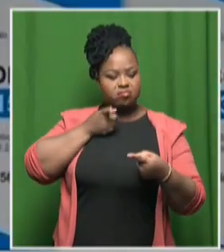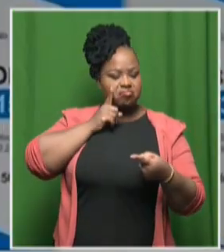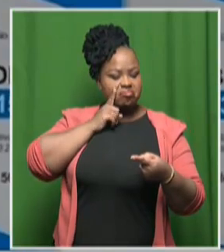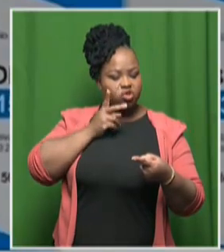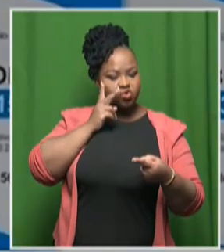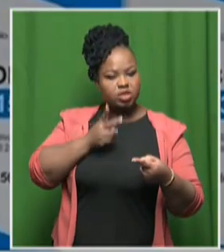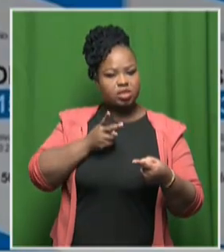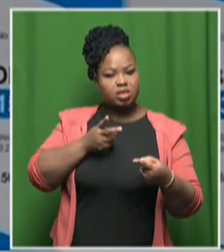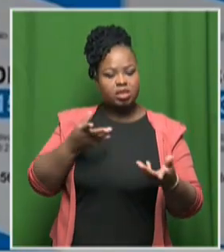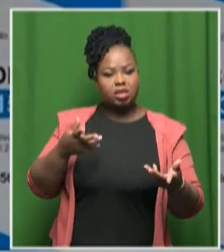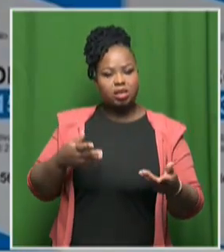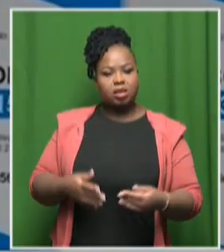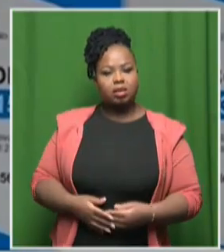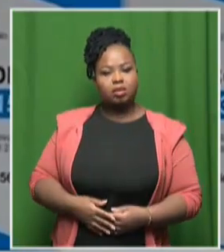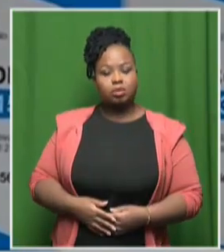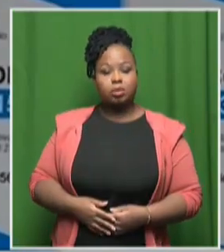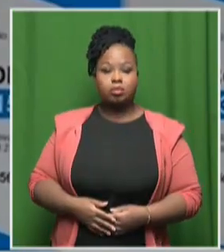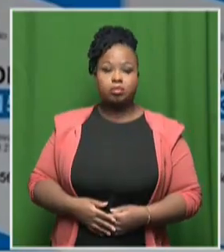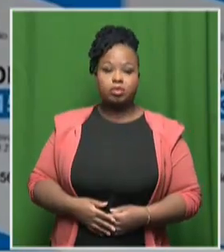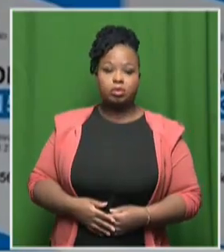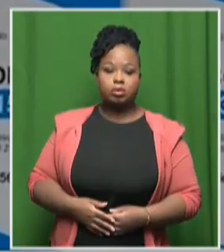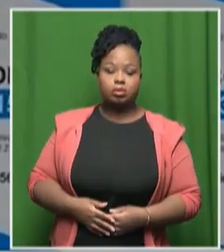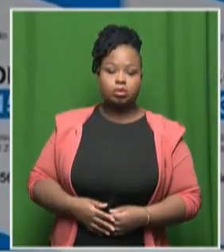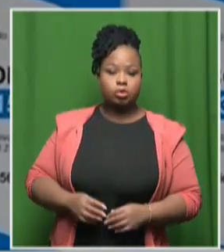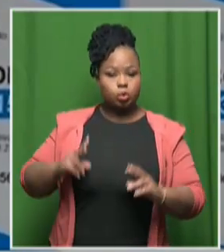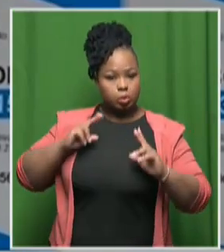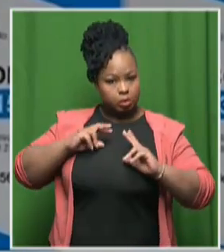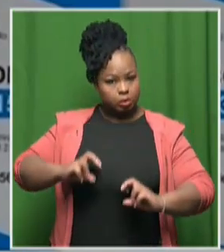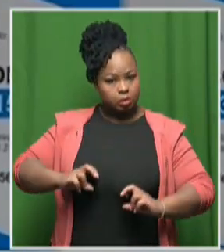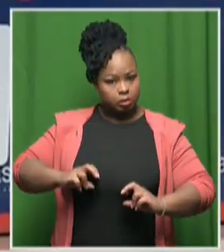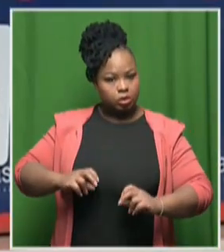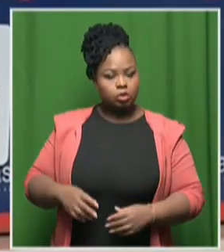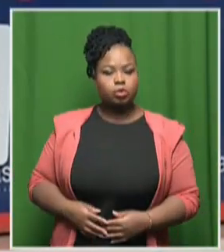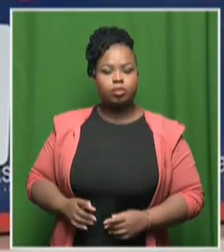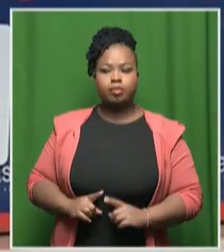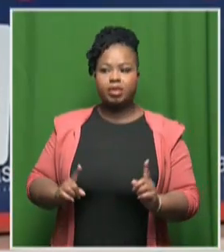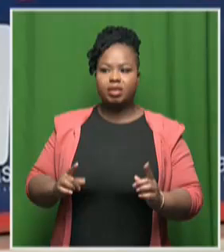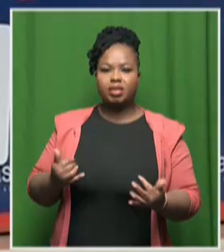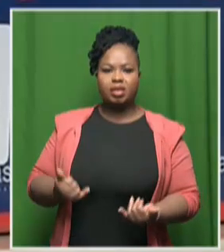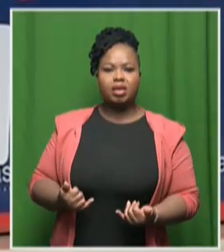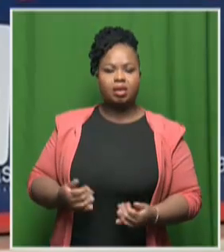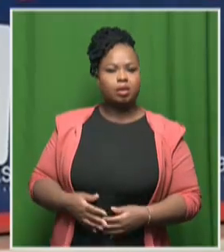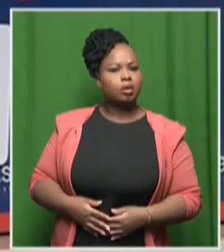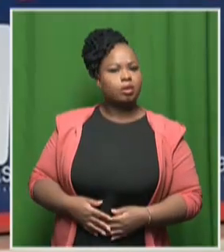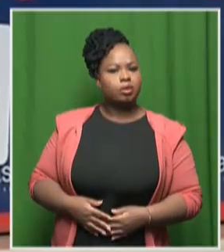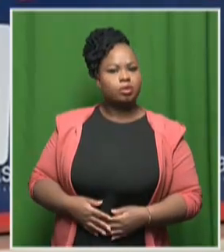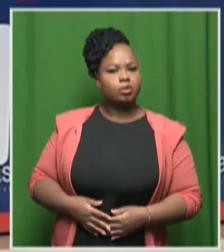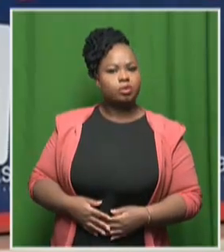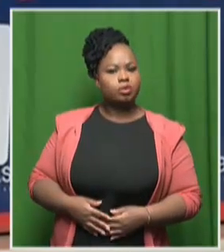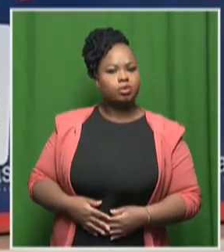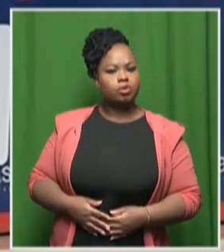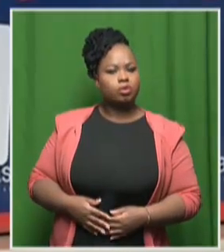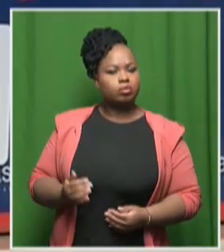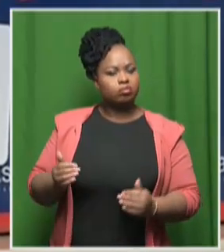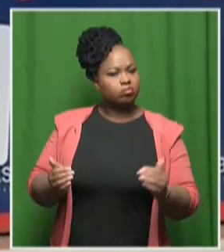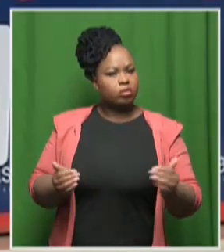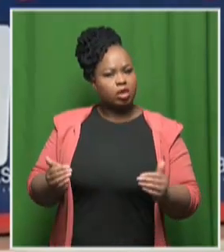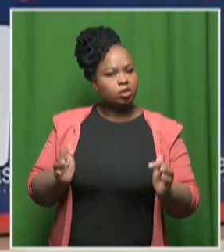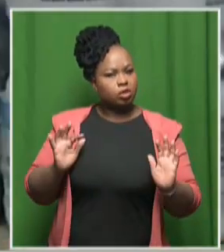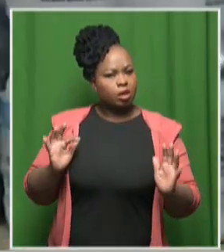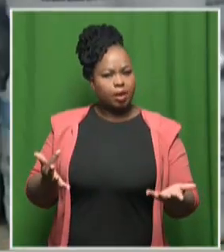see, they're hopefully checked upon. But now by making this wider, these visits, how are you going to